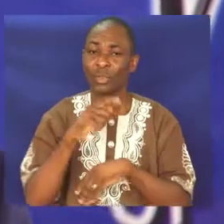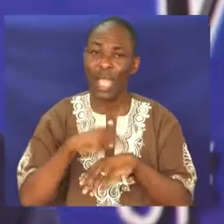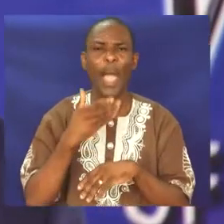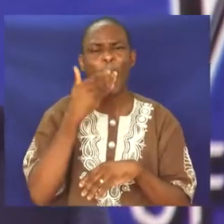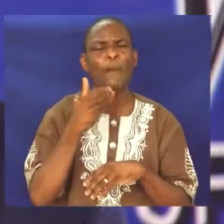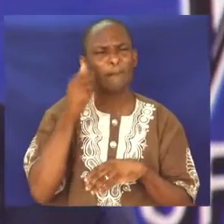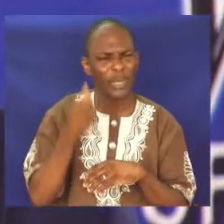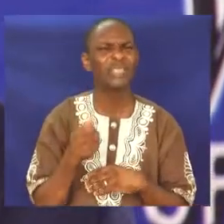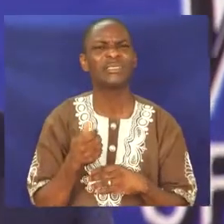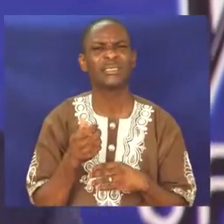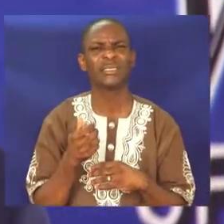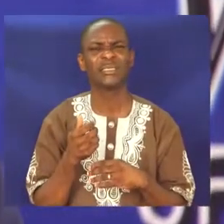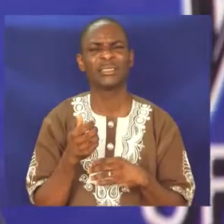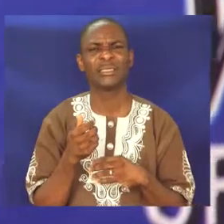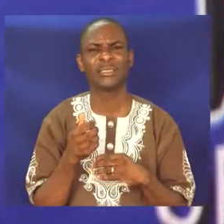Onyame mre ene mre papa